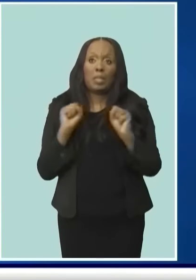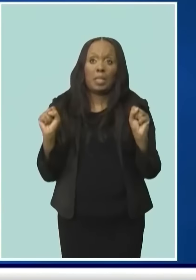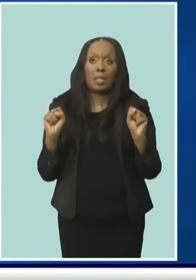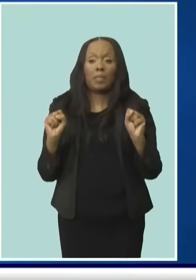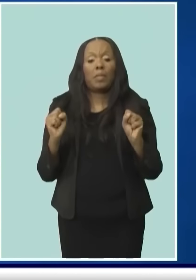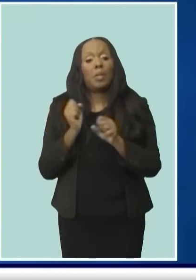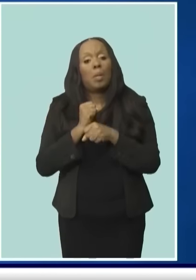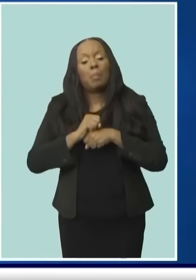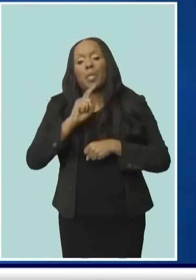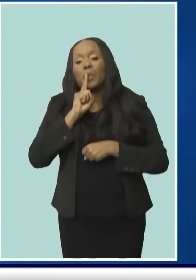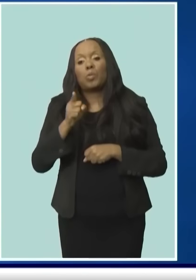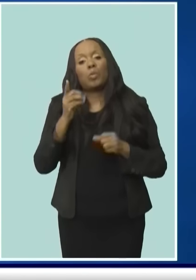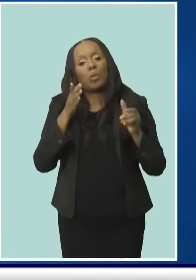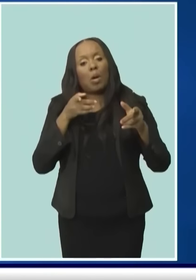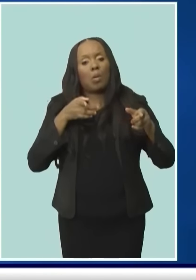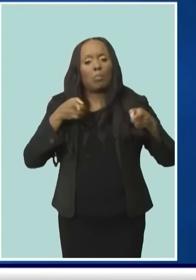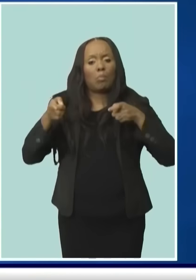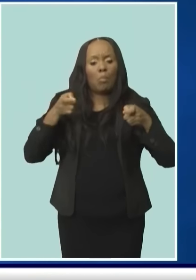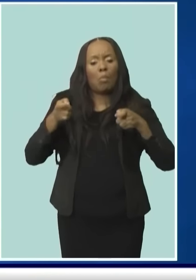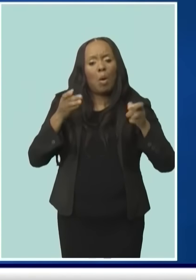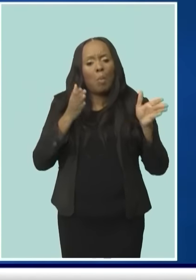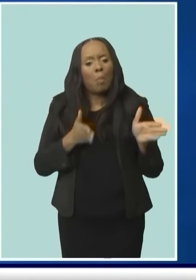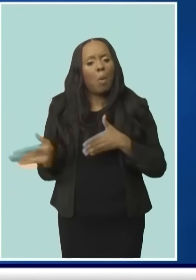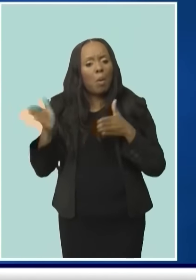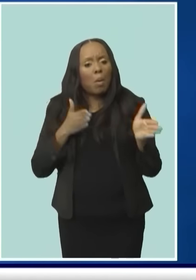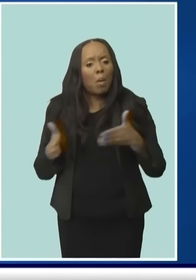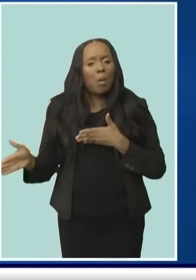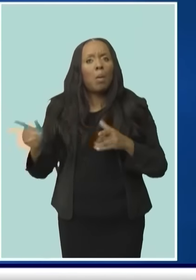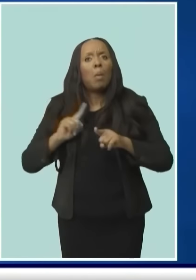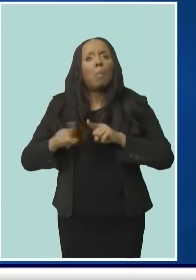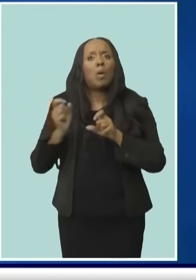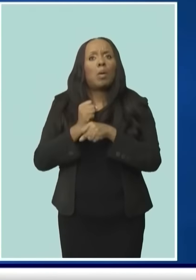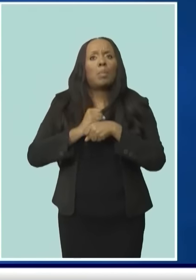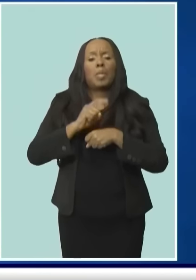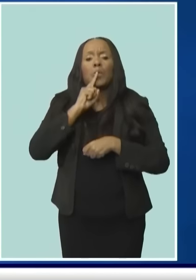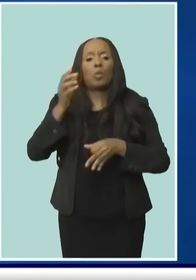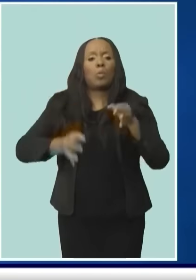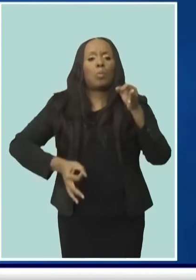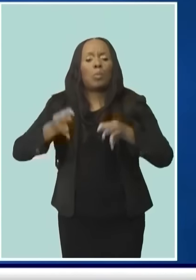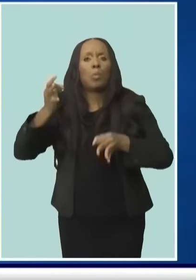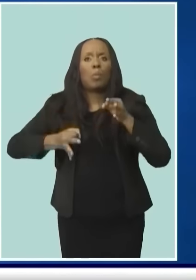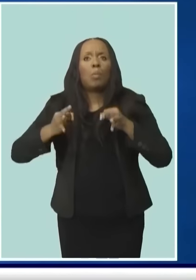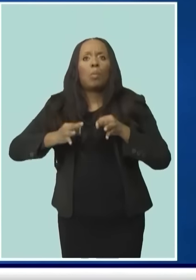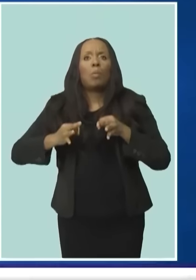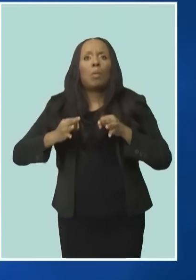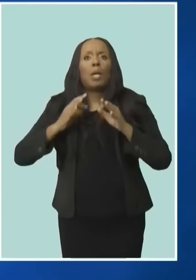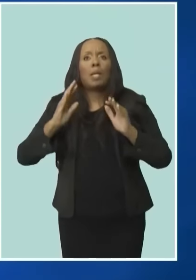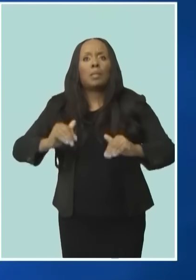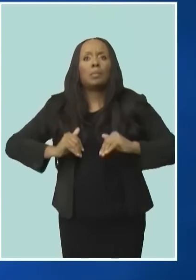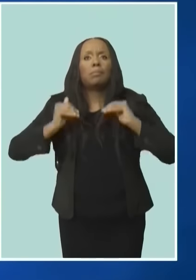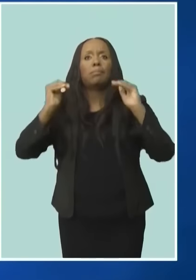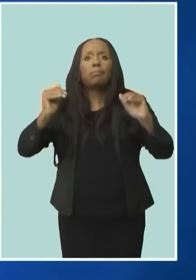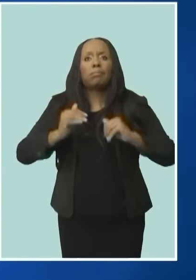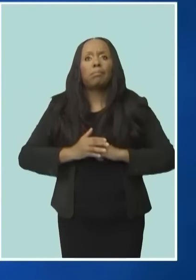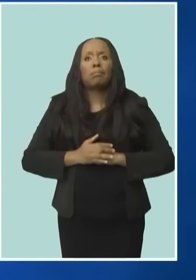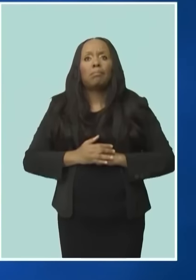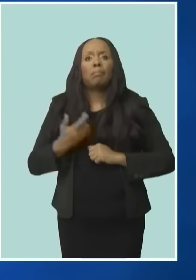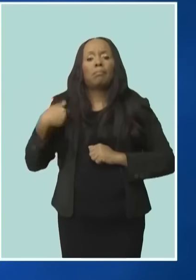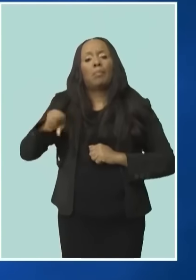order, but also in upholding the principle of justice and rehabilitation. We